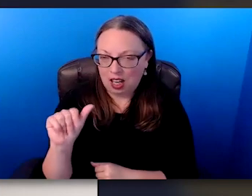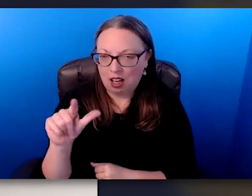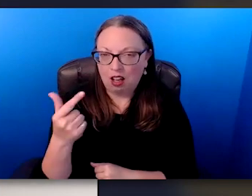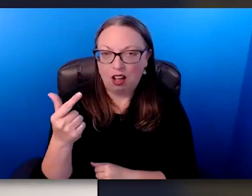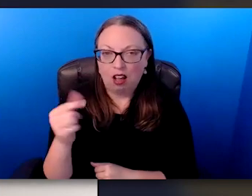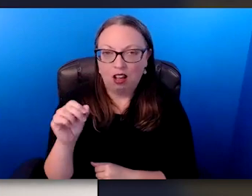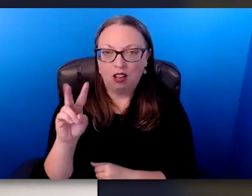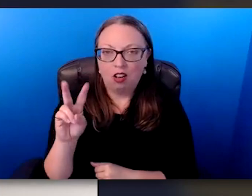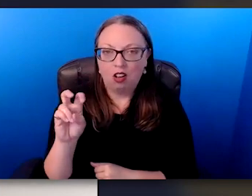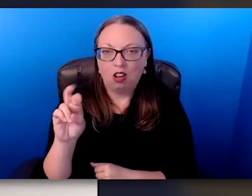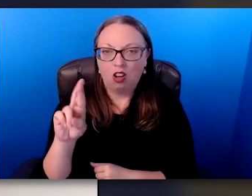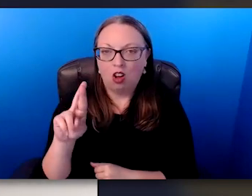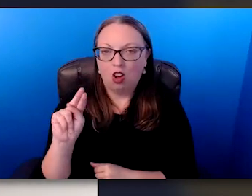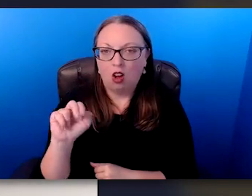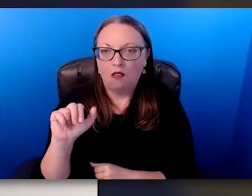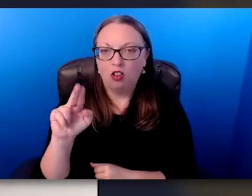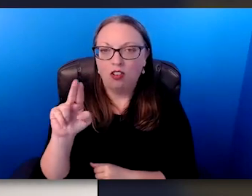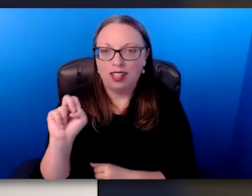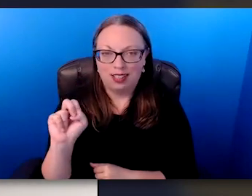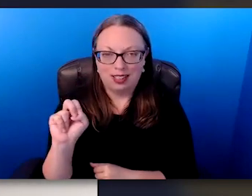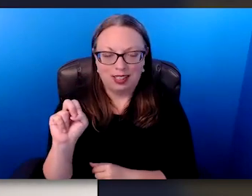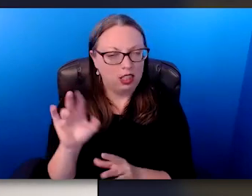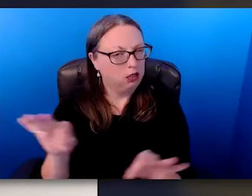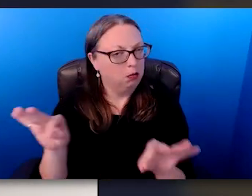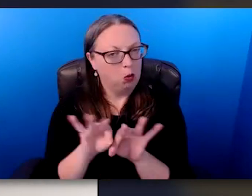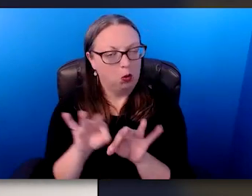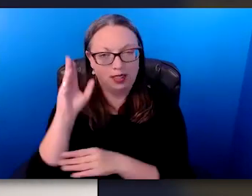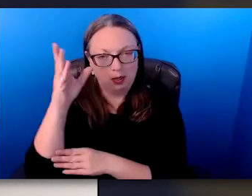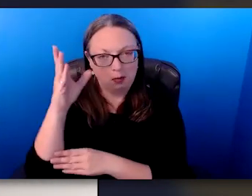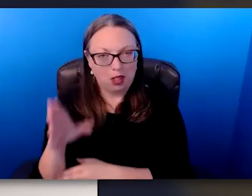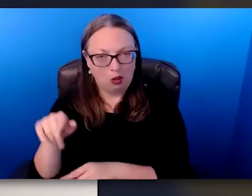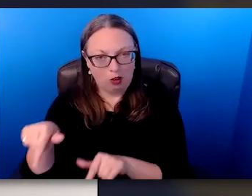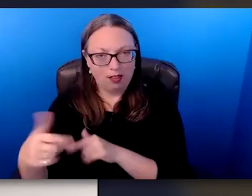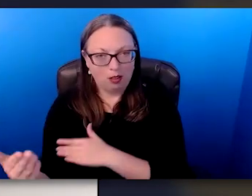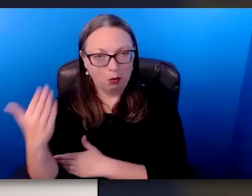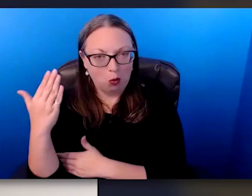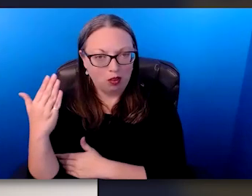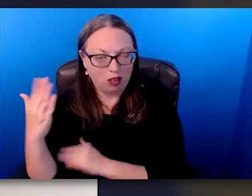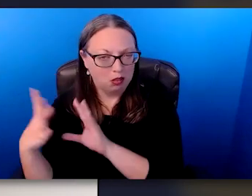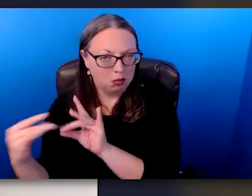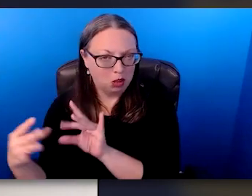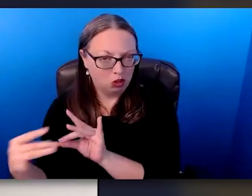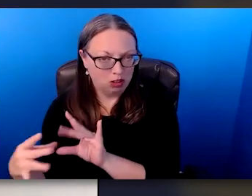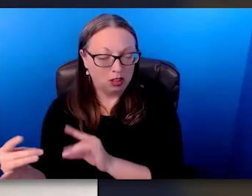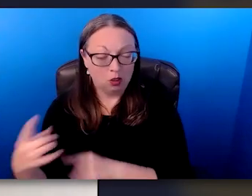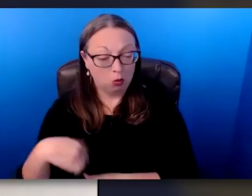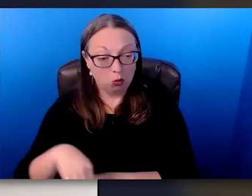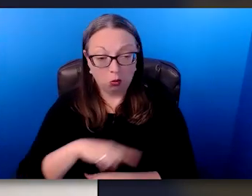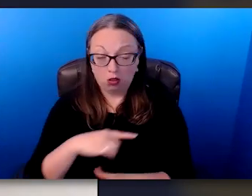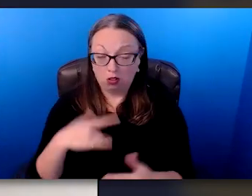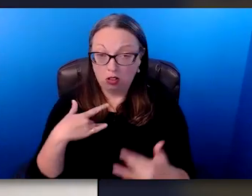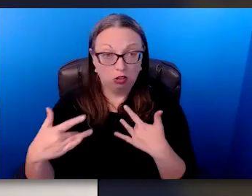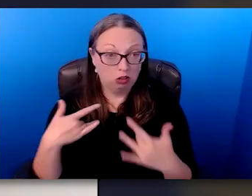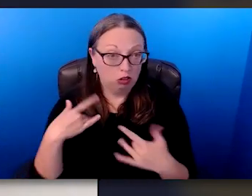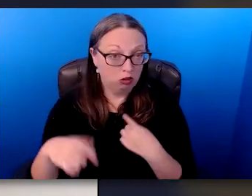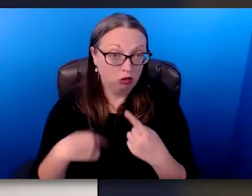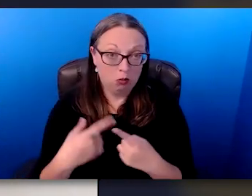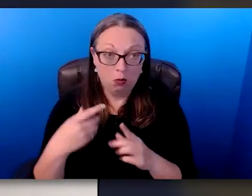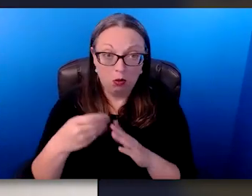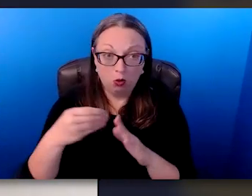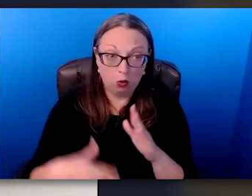important. As the speaker this morning spoke about, we're very concerned about our